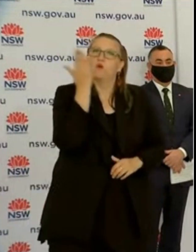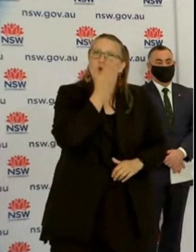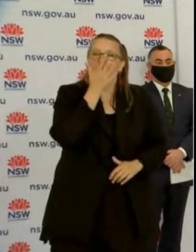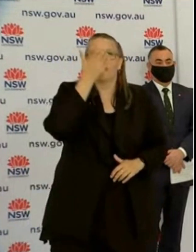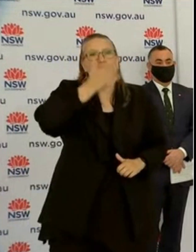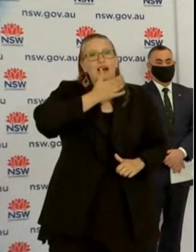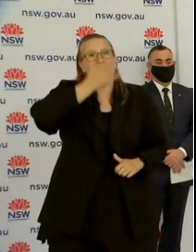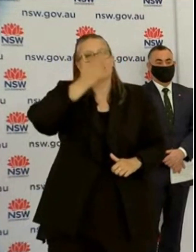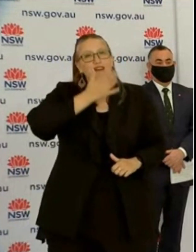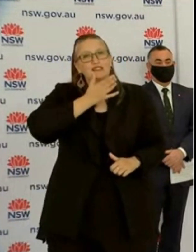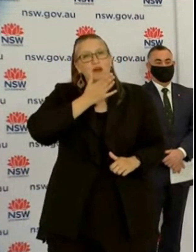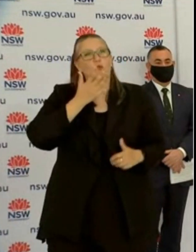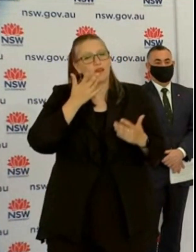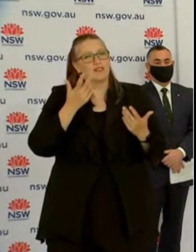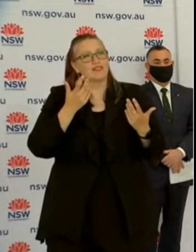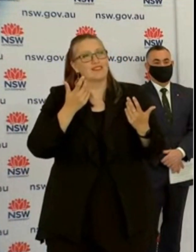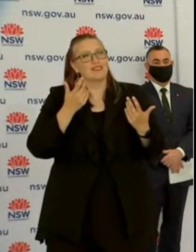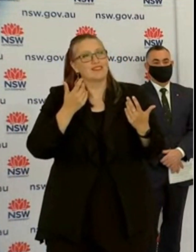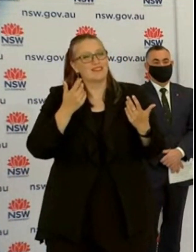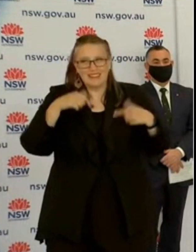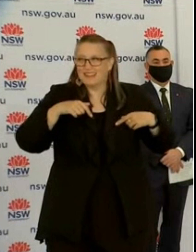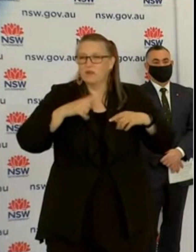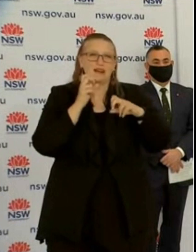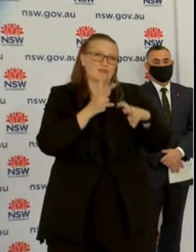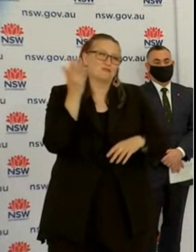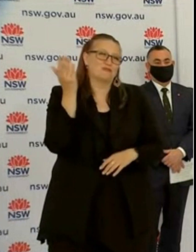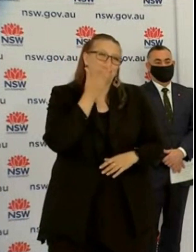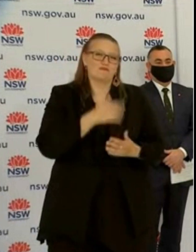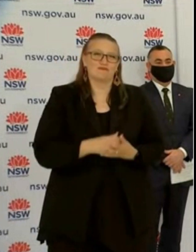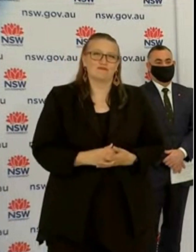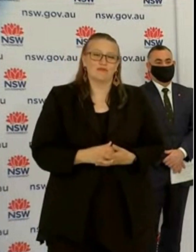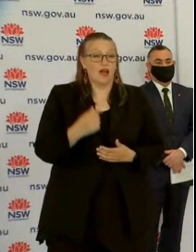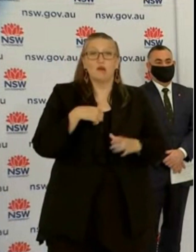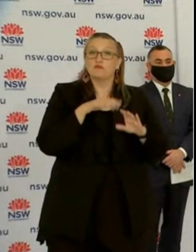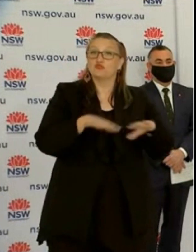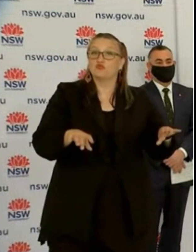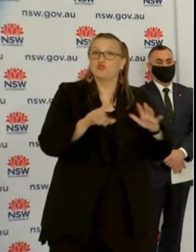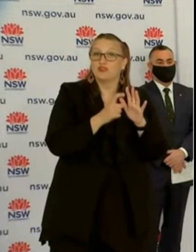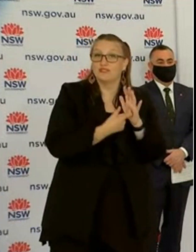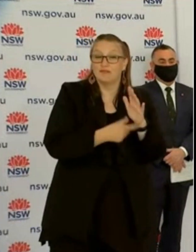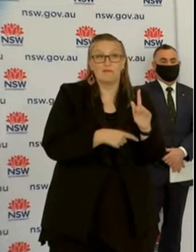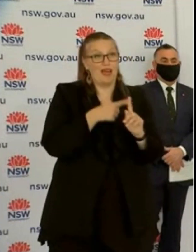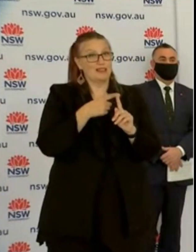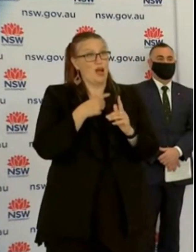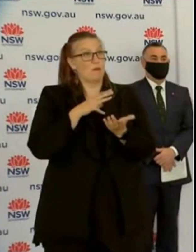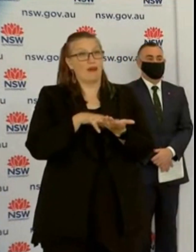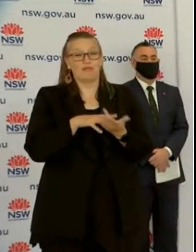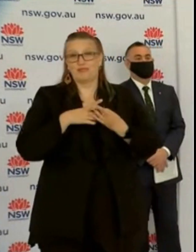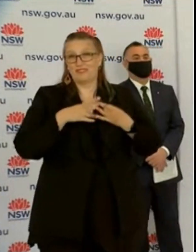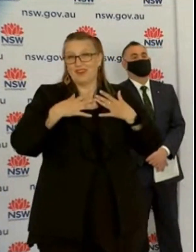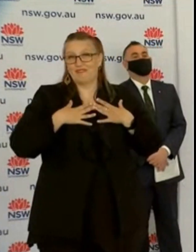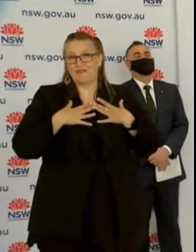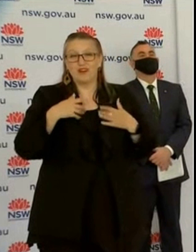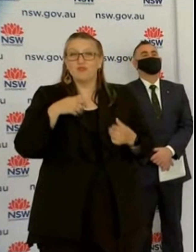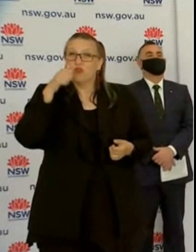Wales. As a paediatrician and a parent, I know how important education is, and particularly face-to-face learning for